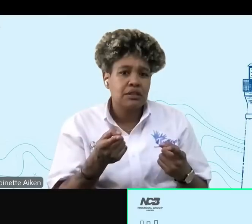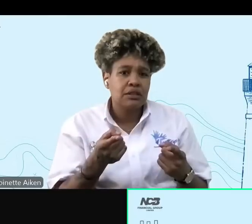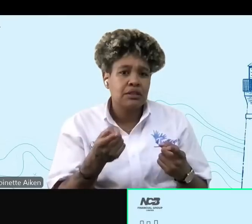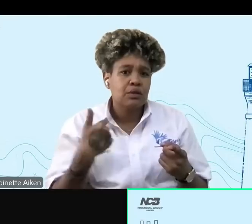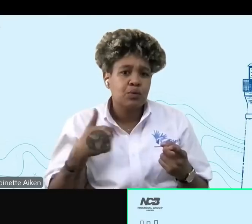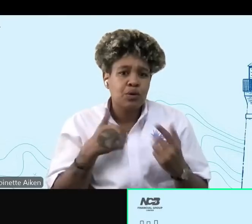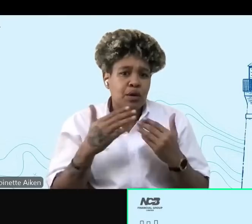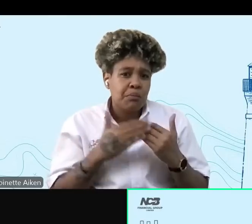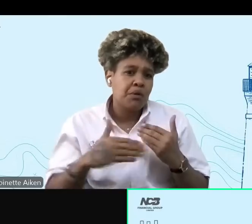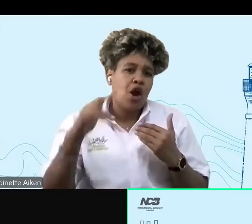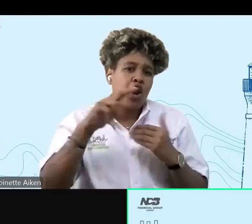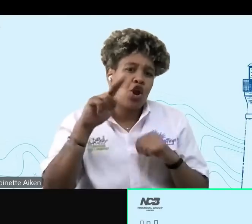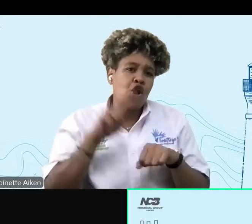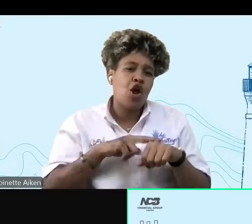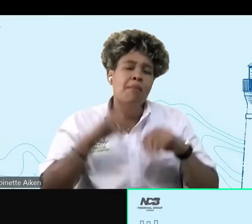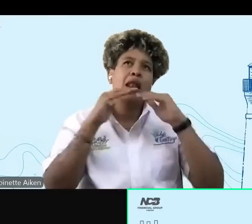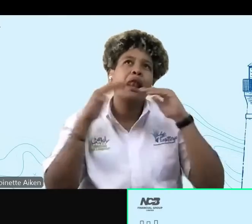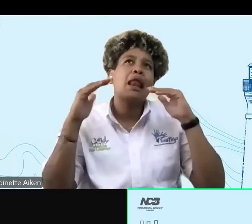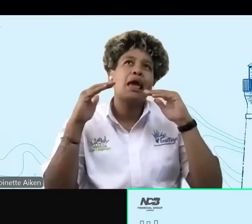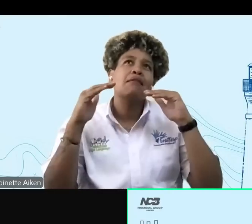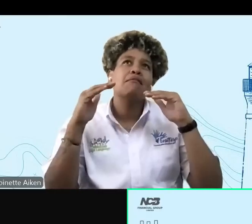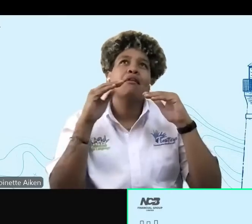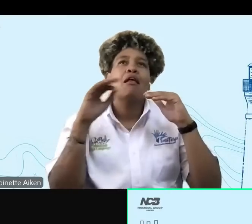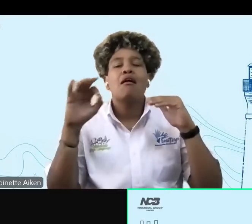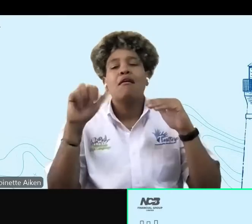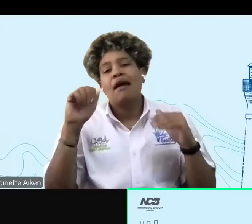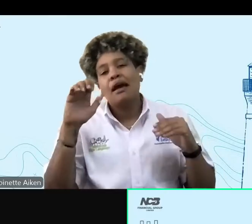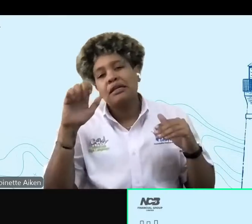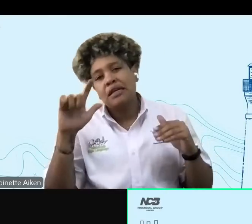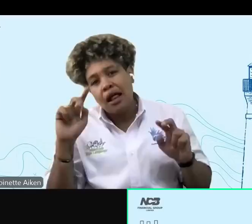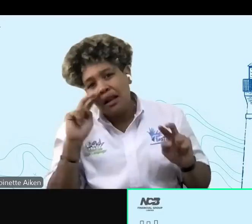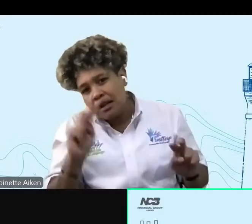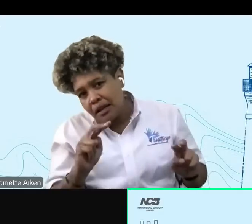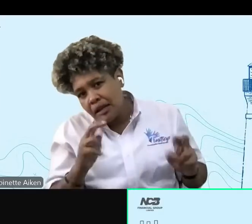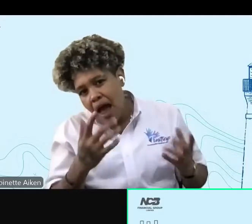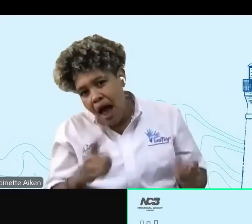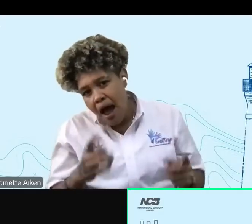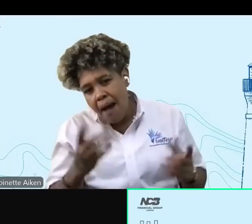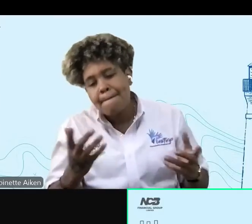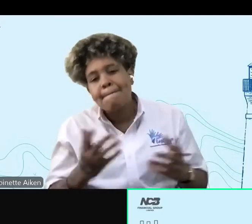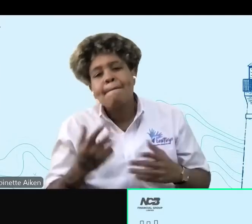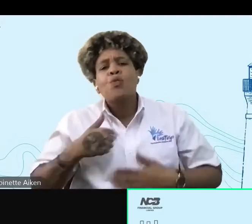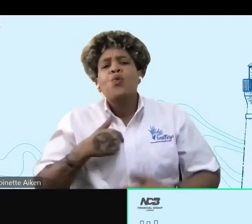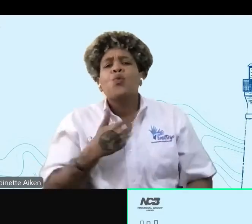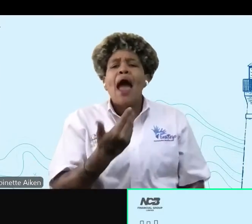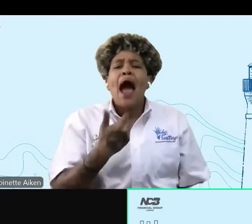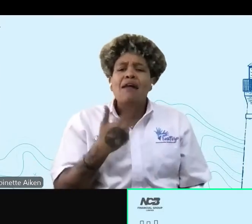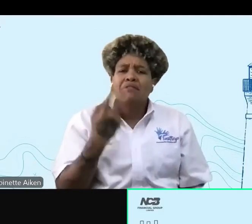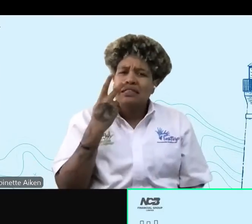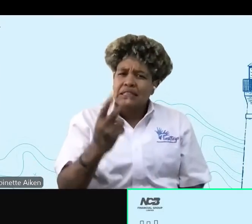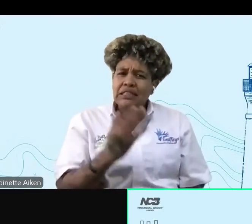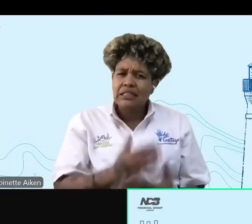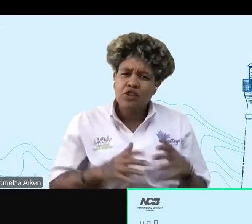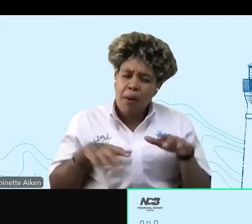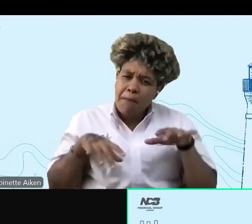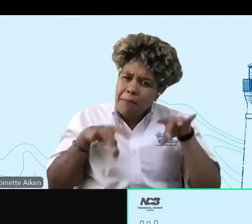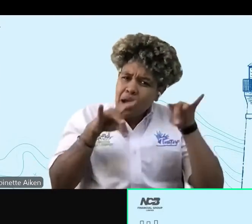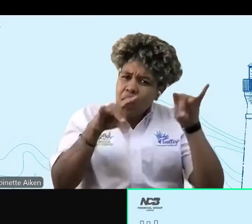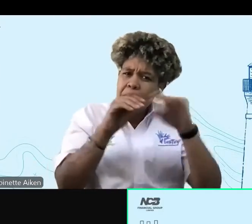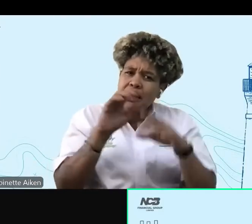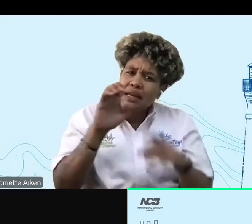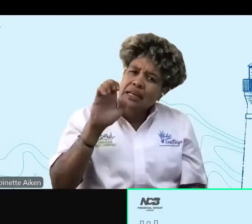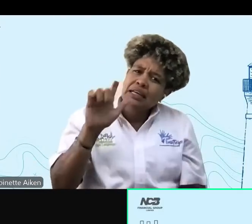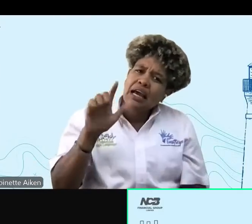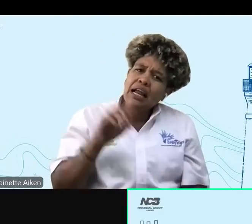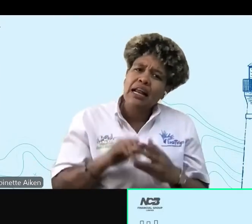beyond a normal level of ECLs there. We have seen some pickup in the ECLs